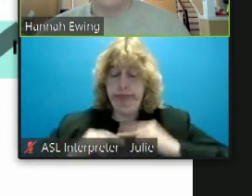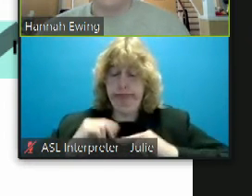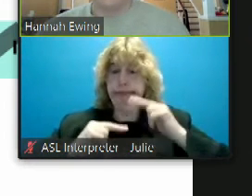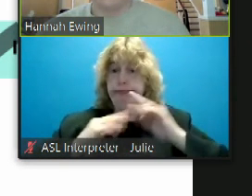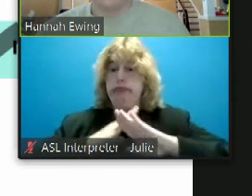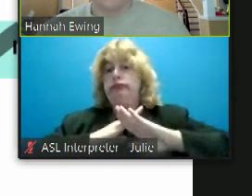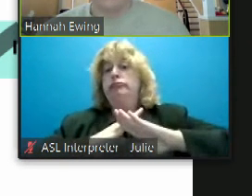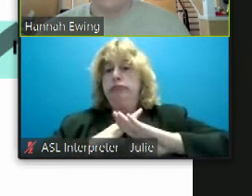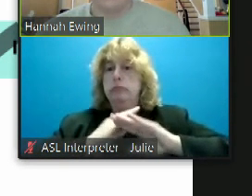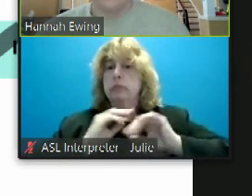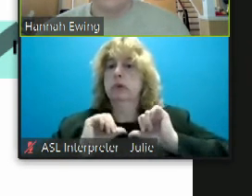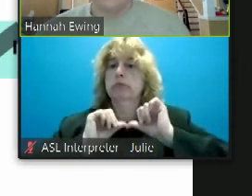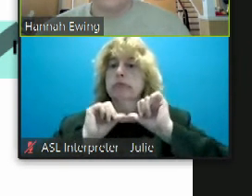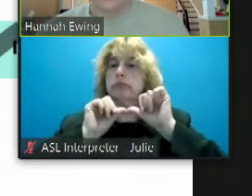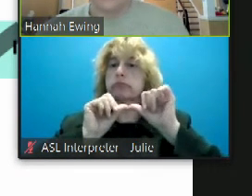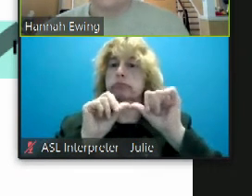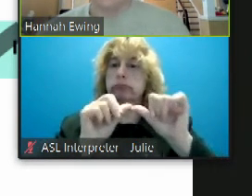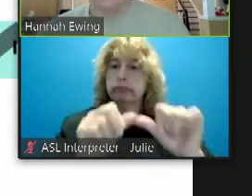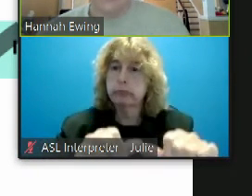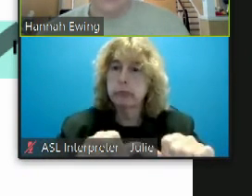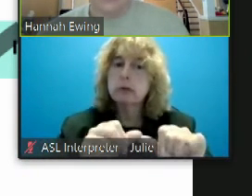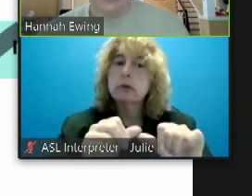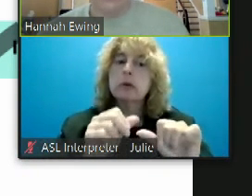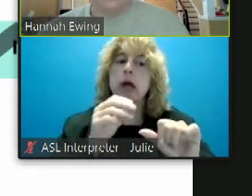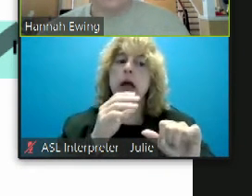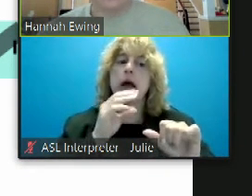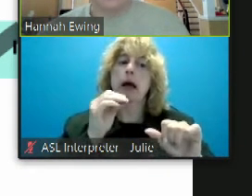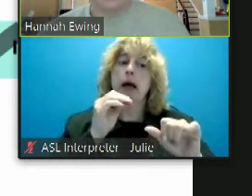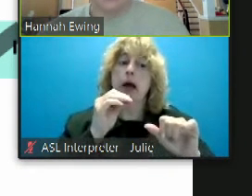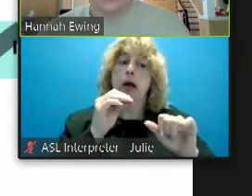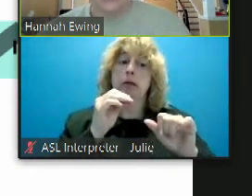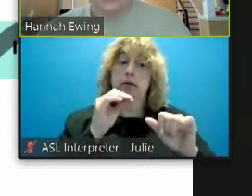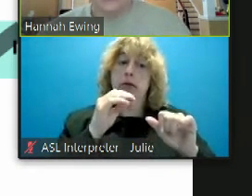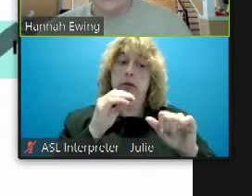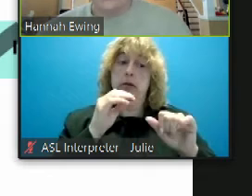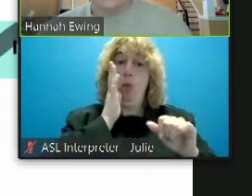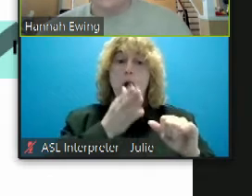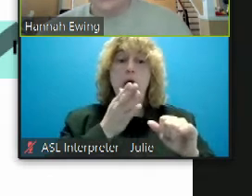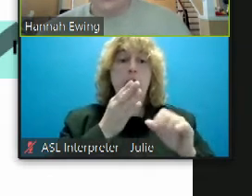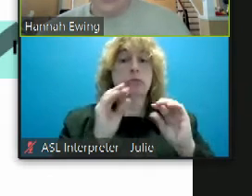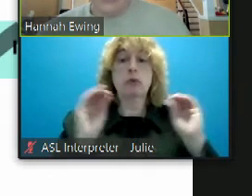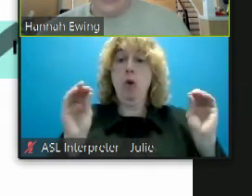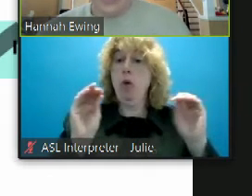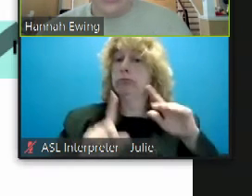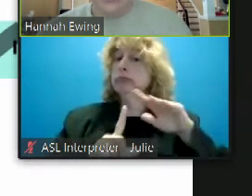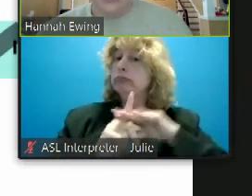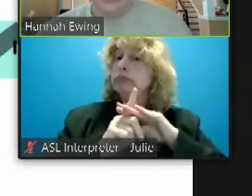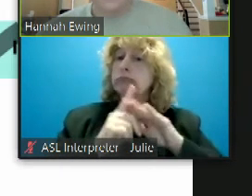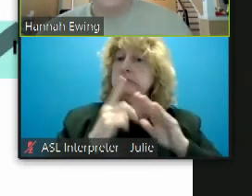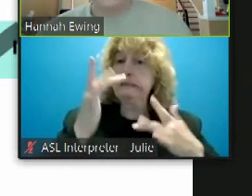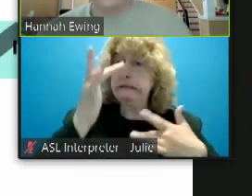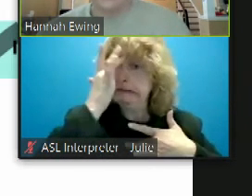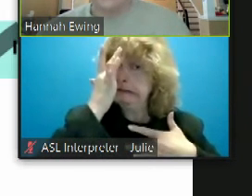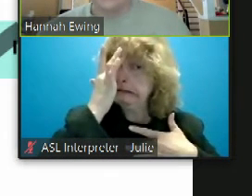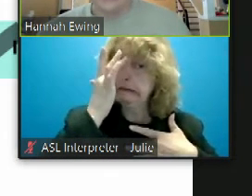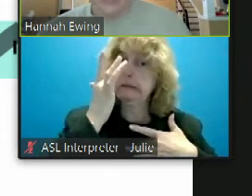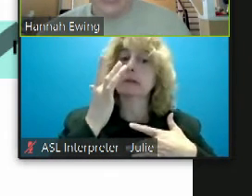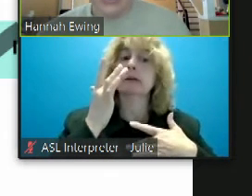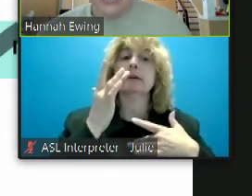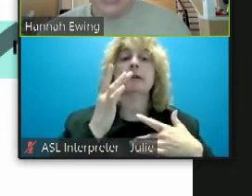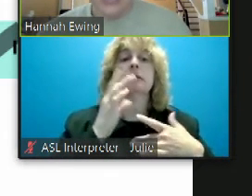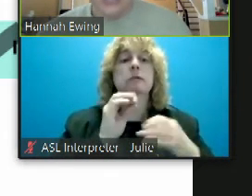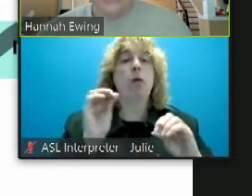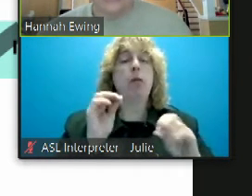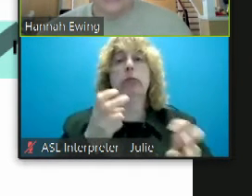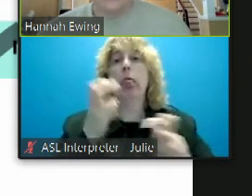your body develops, gets to bypass developing symptoms and get sick, and you get to develop antibodies. The great thing about